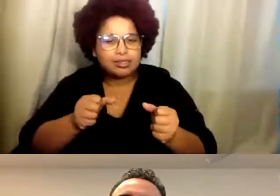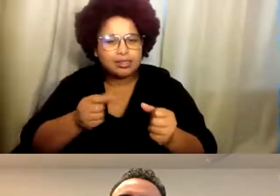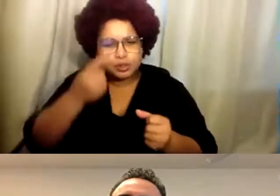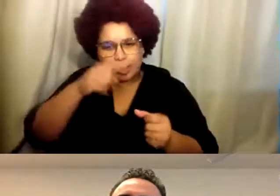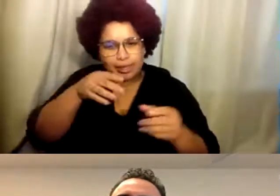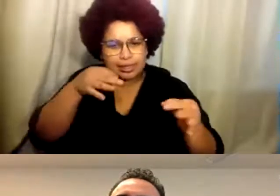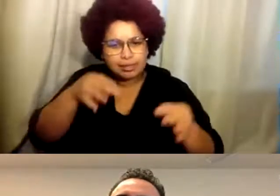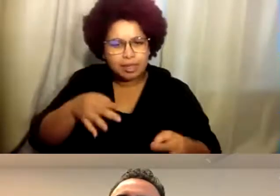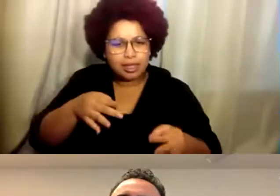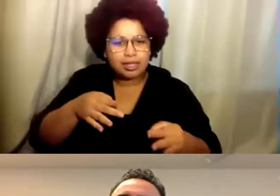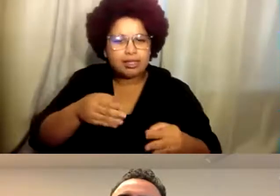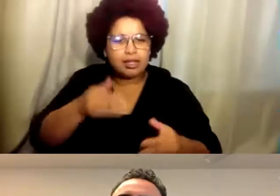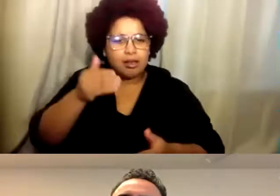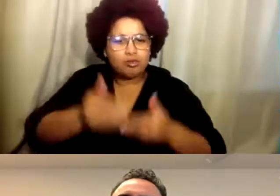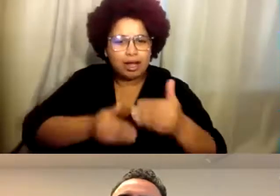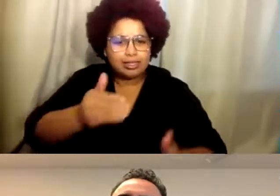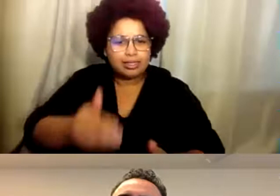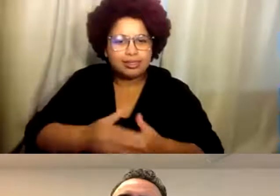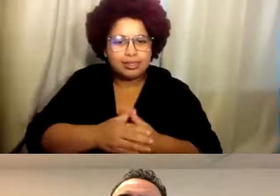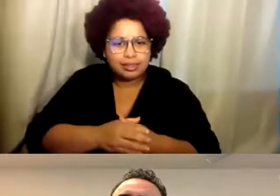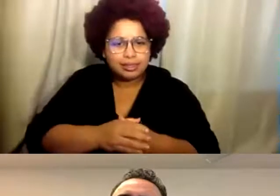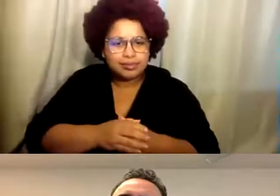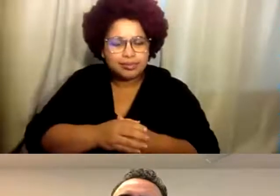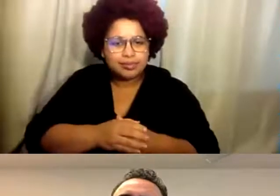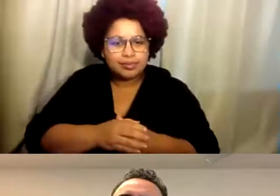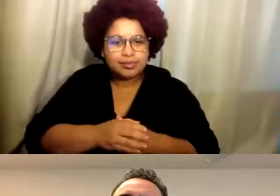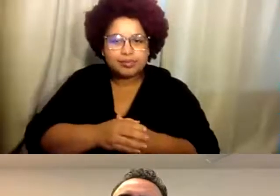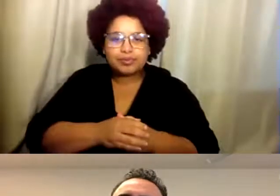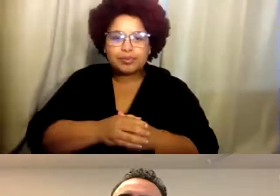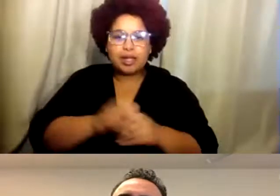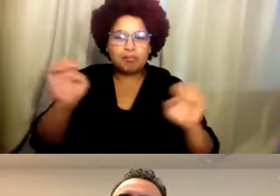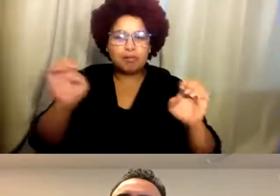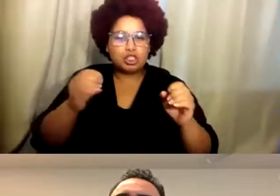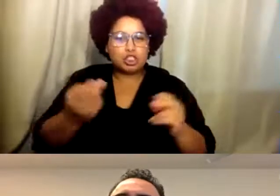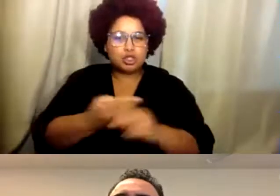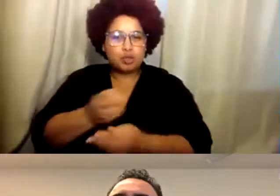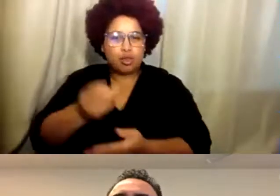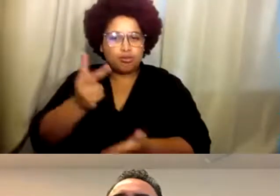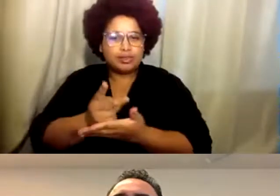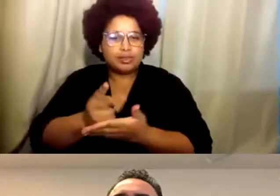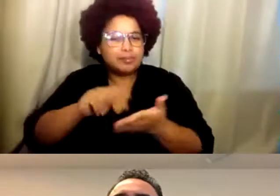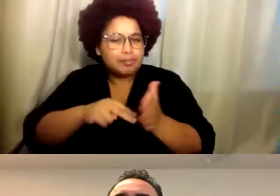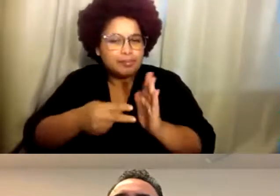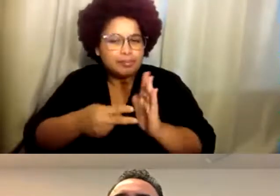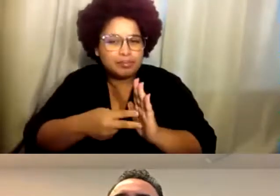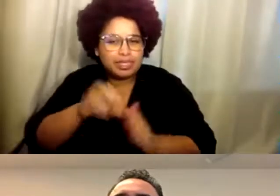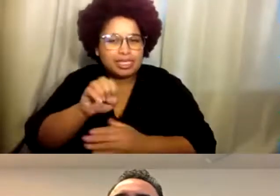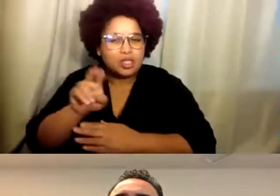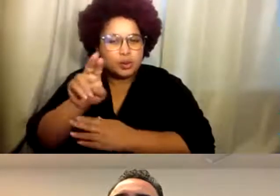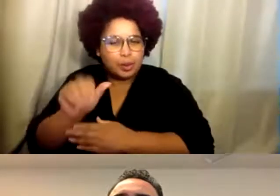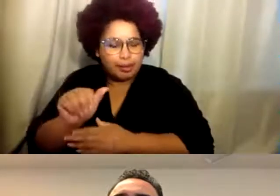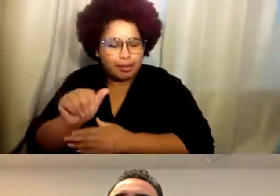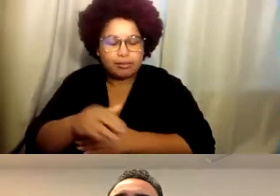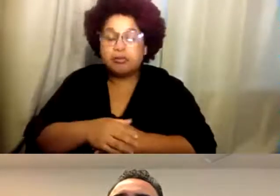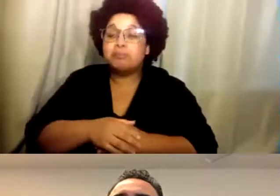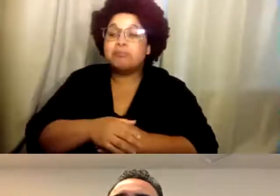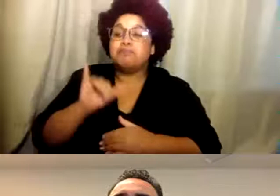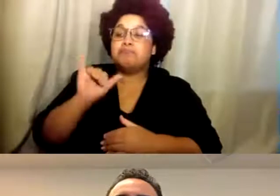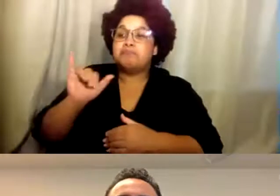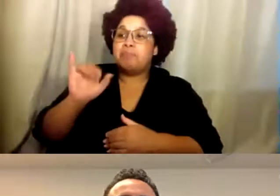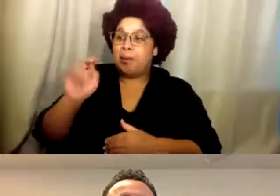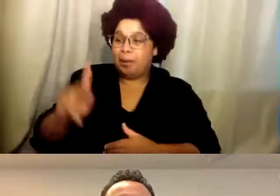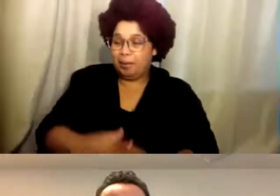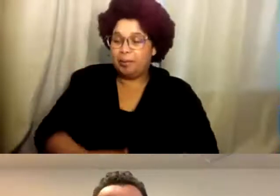authorization? Okay, so let me try to tackle that. So